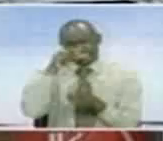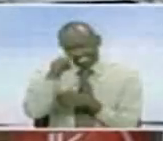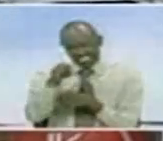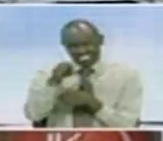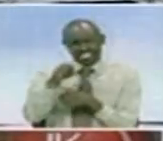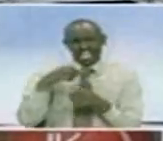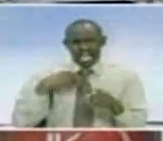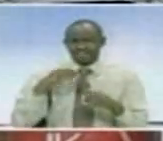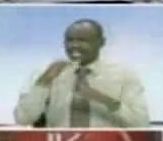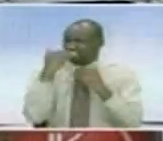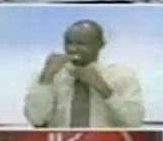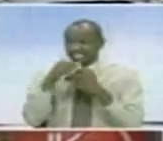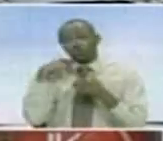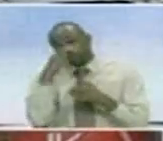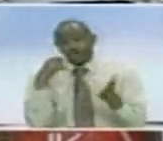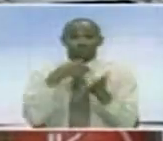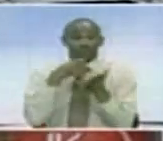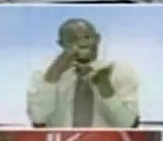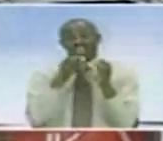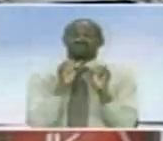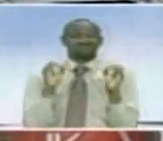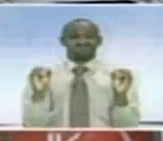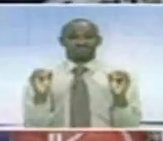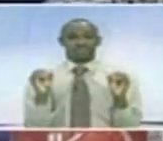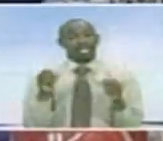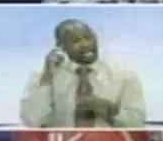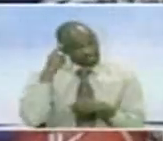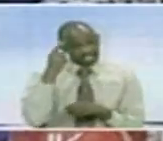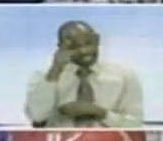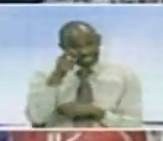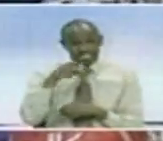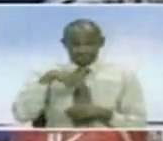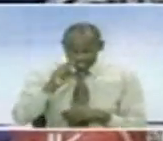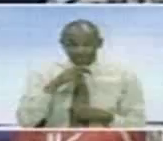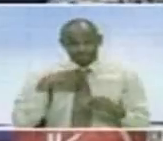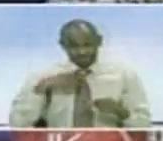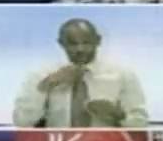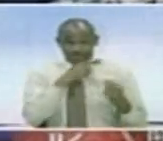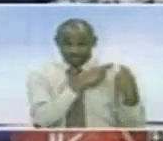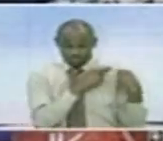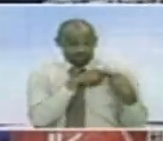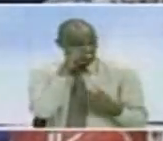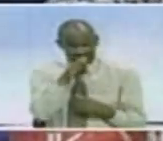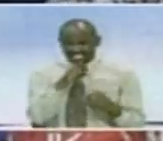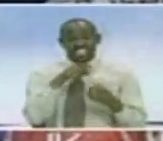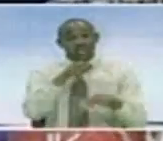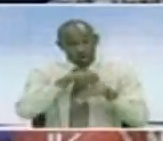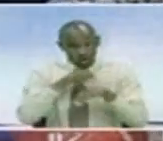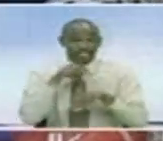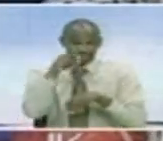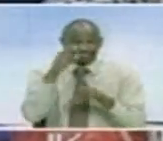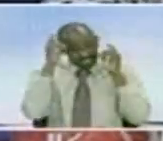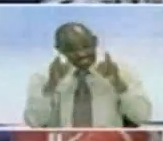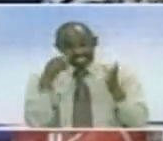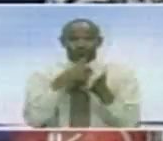have not limited who can be in that dialogue. I think it will be upon the conveners of that dialogue to decide whom